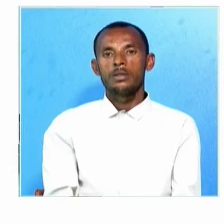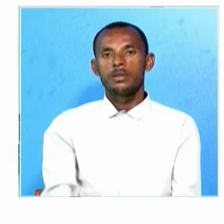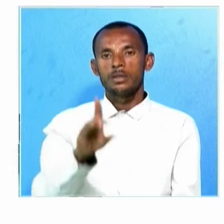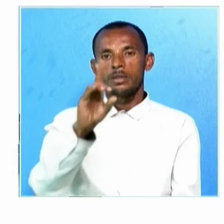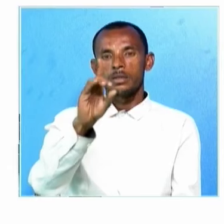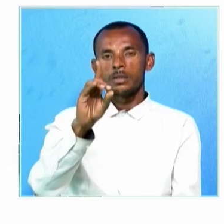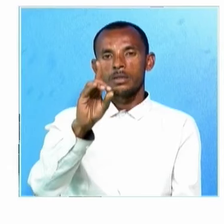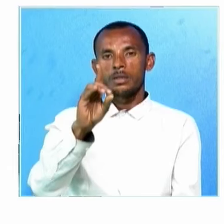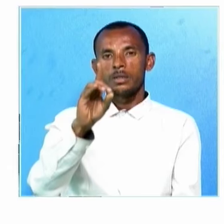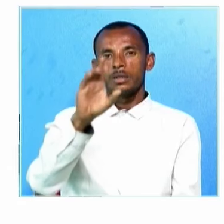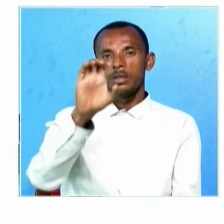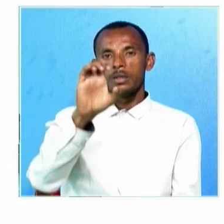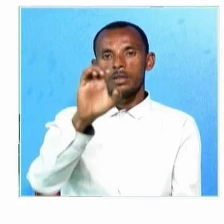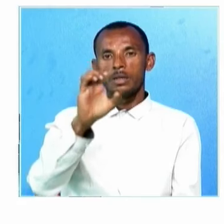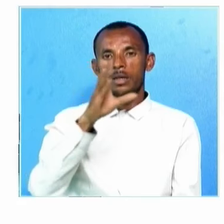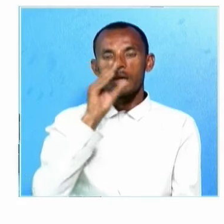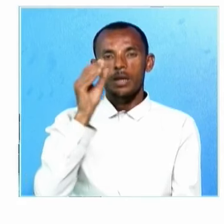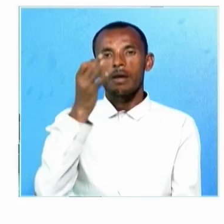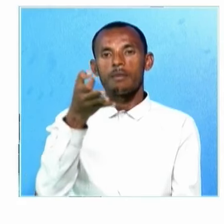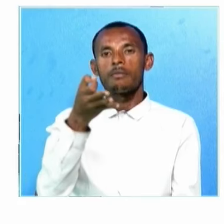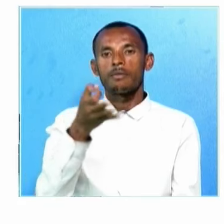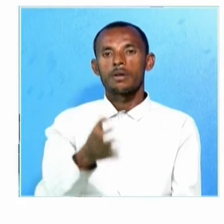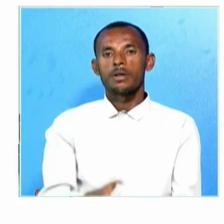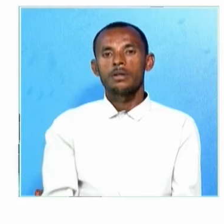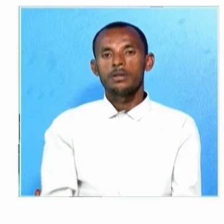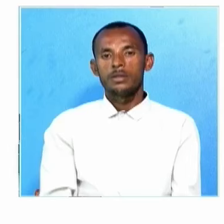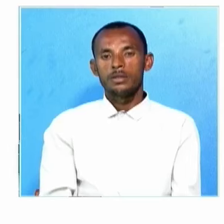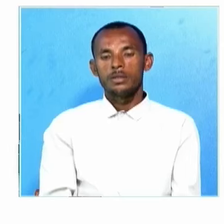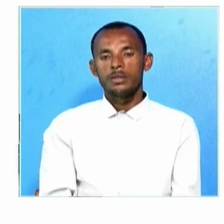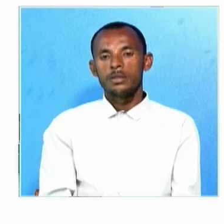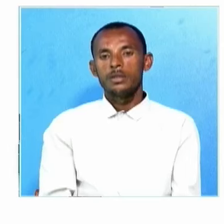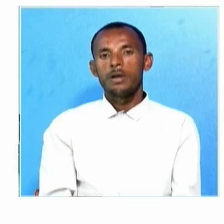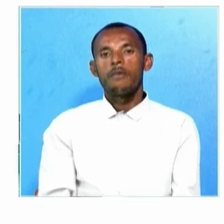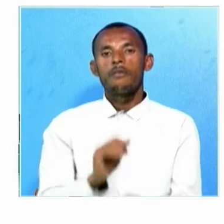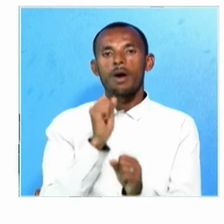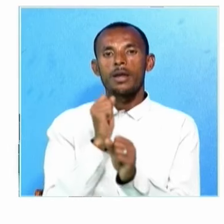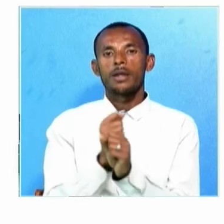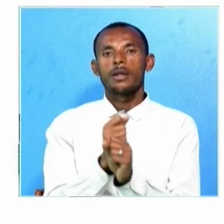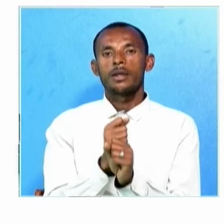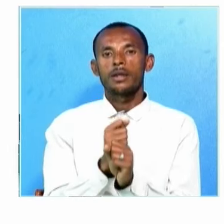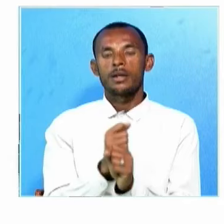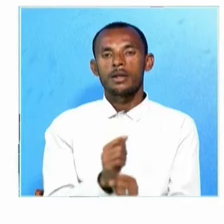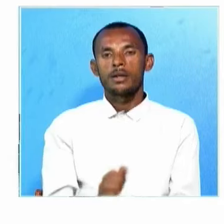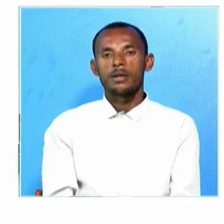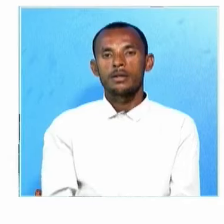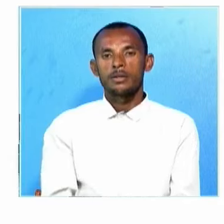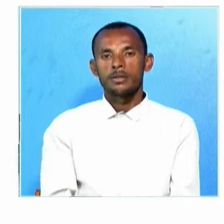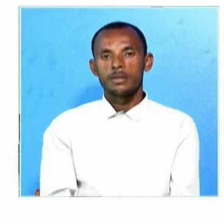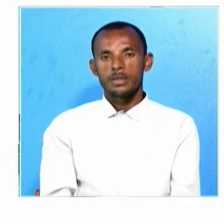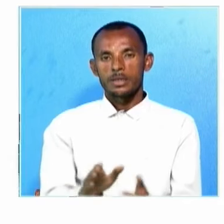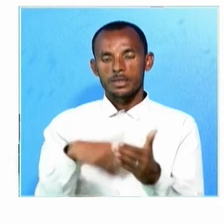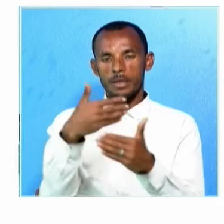D, E, F, then find